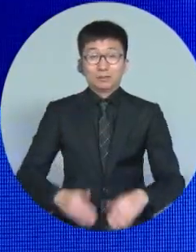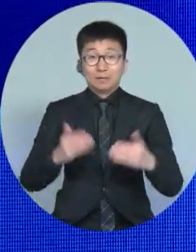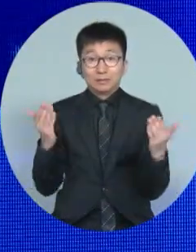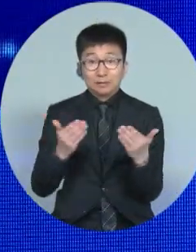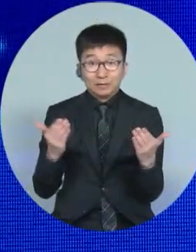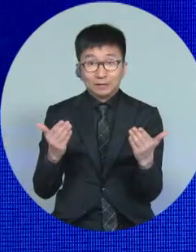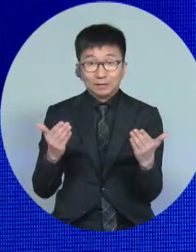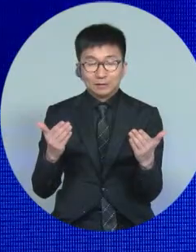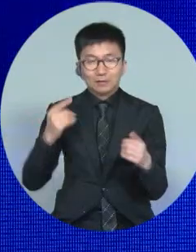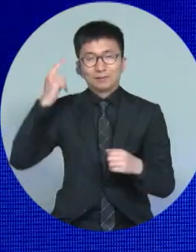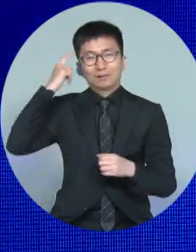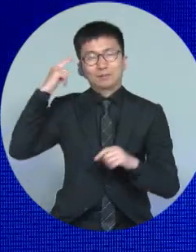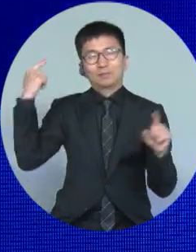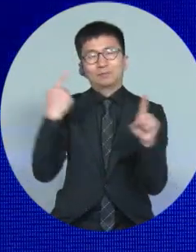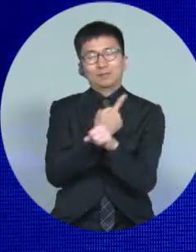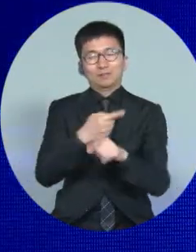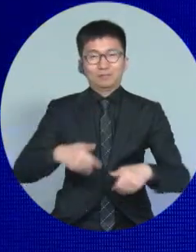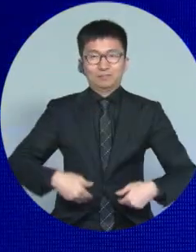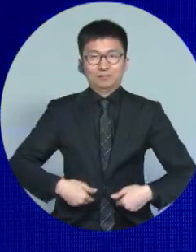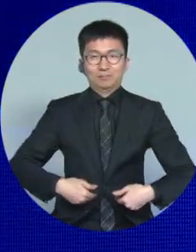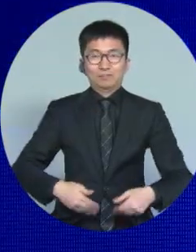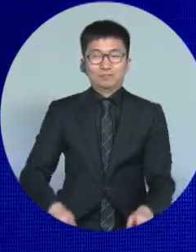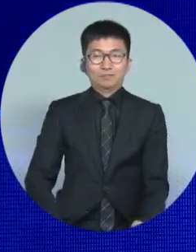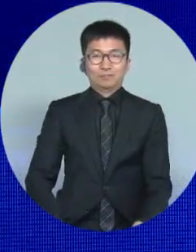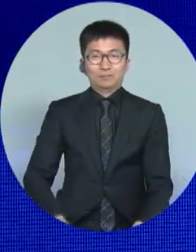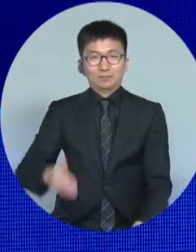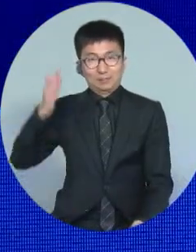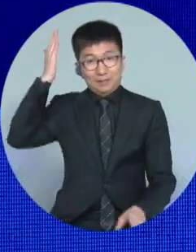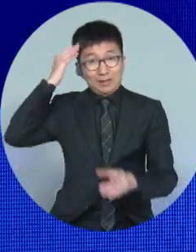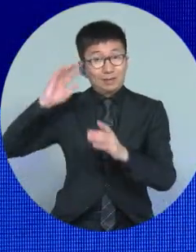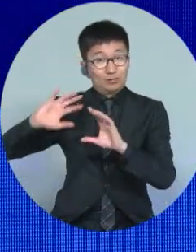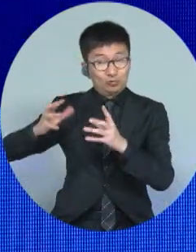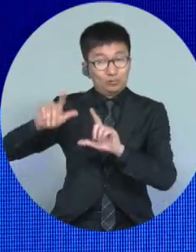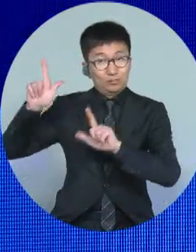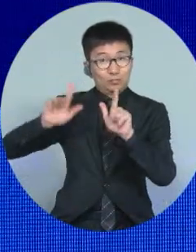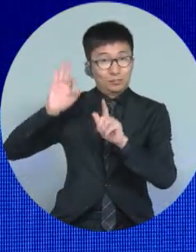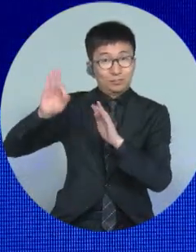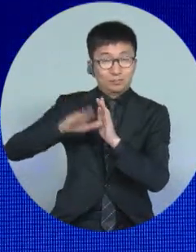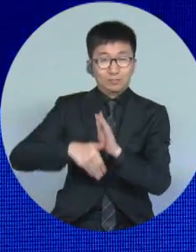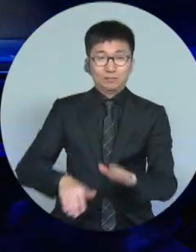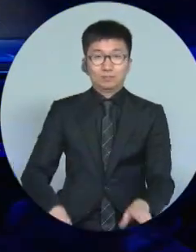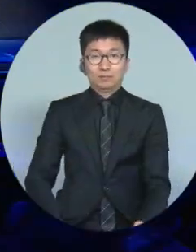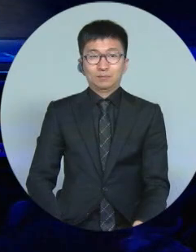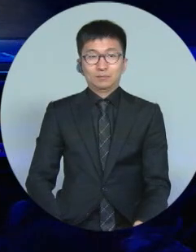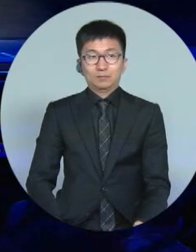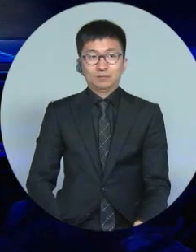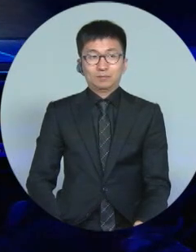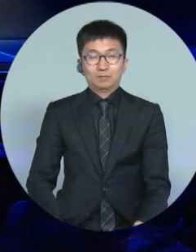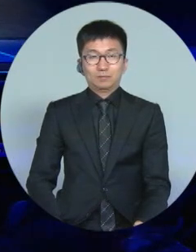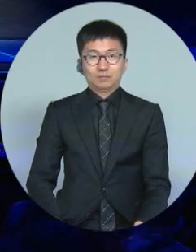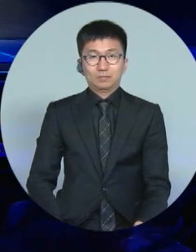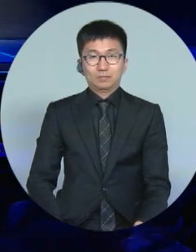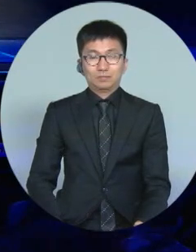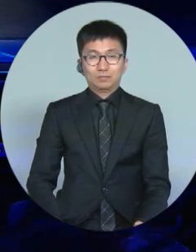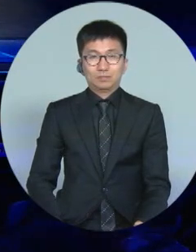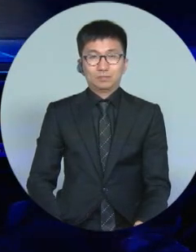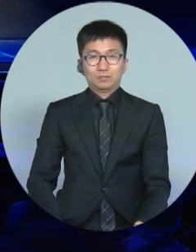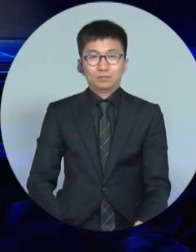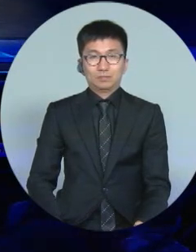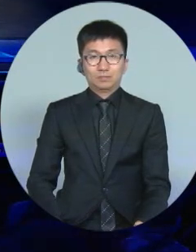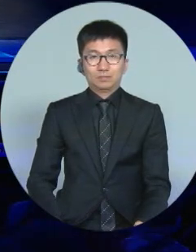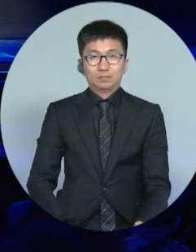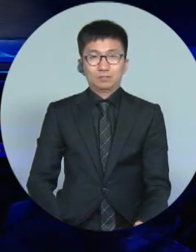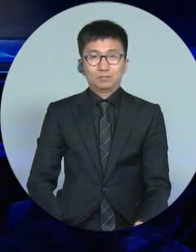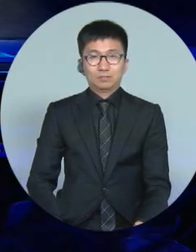know, Korea was founded in BC 3333 on the principle of Hongik Ingan.